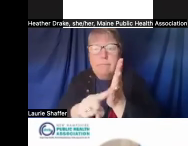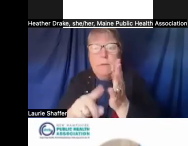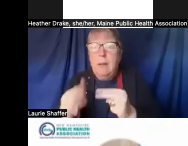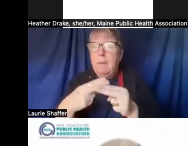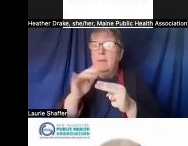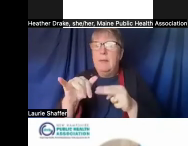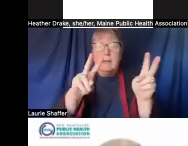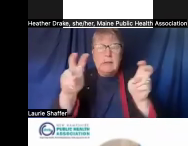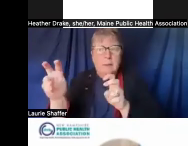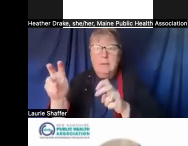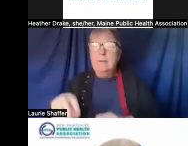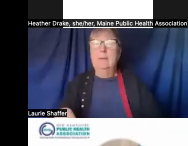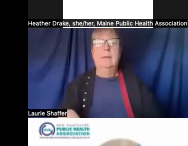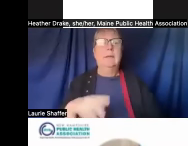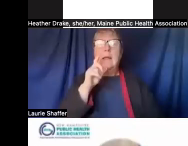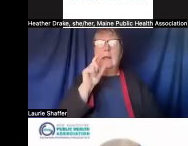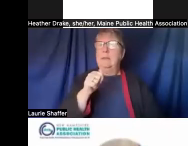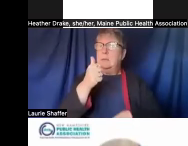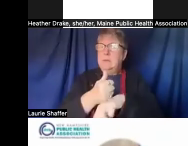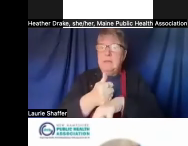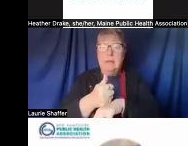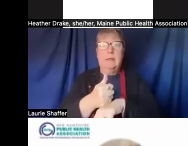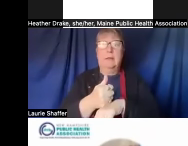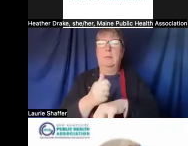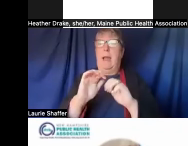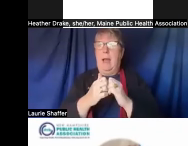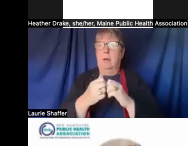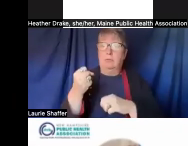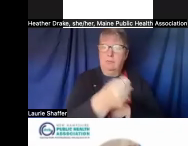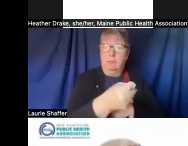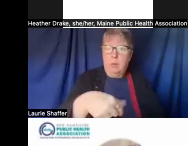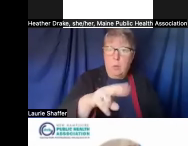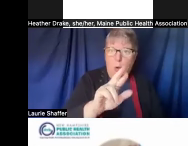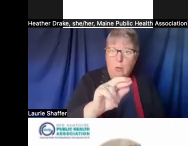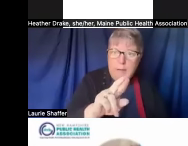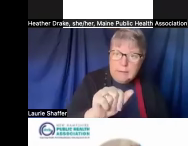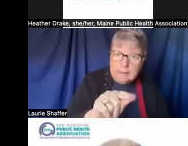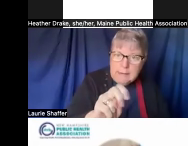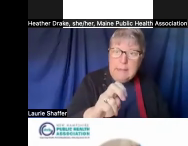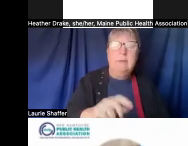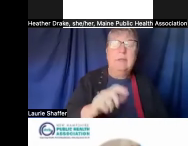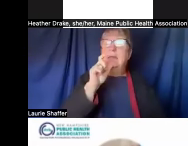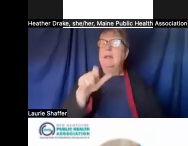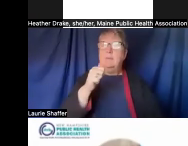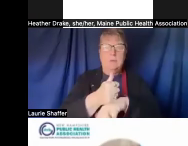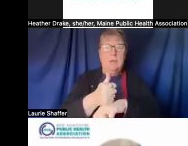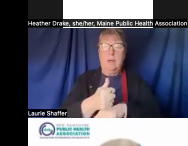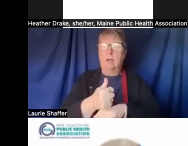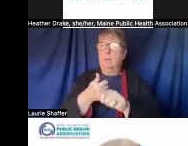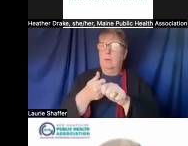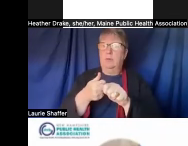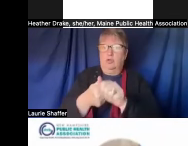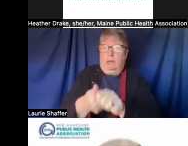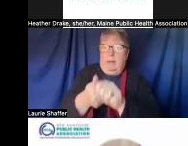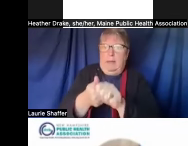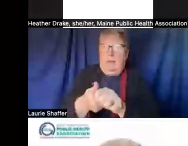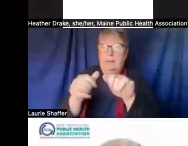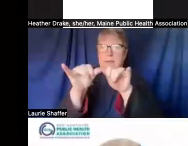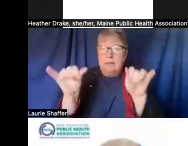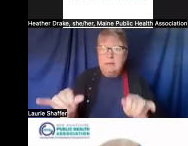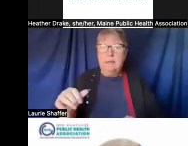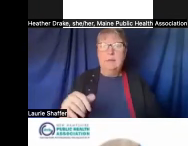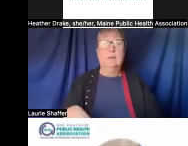not required to set up clinics. They aren't required to perform contact tracing. Really, up until this report, their only action is at the